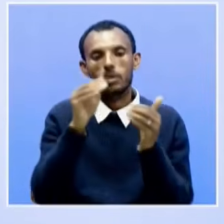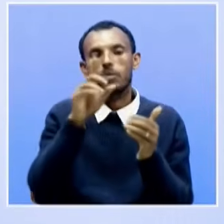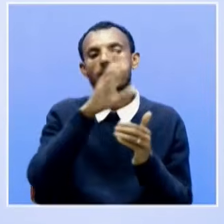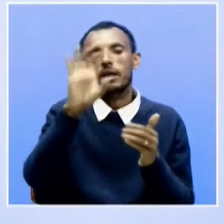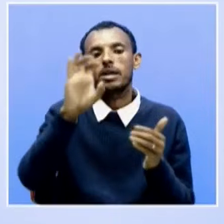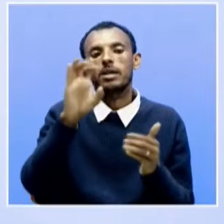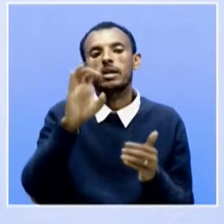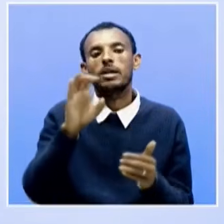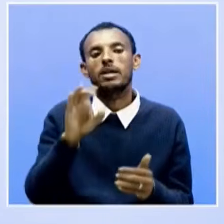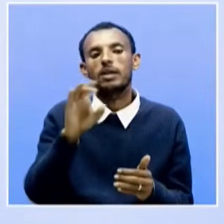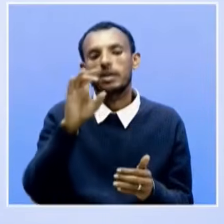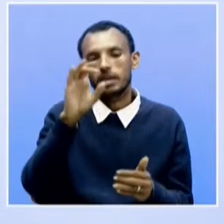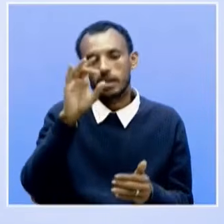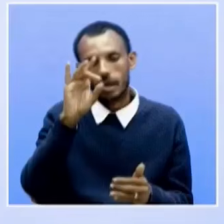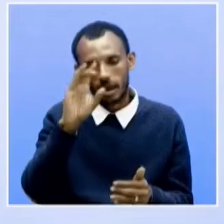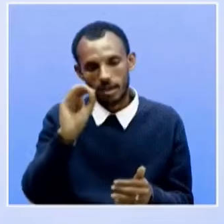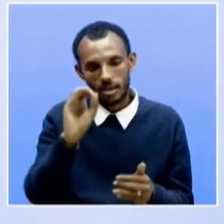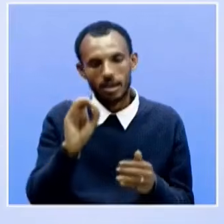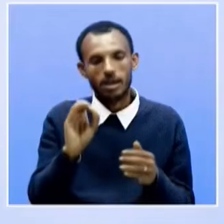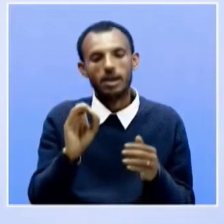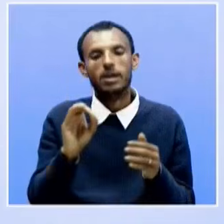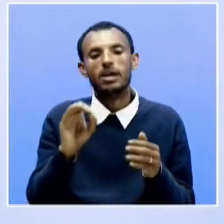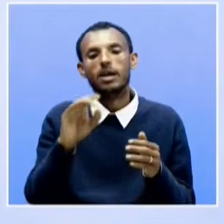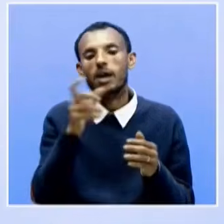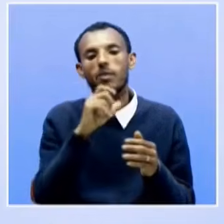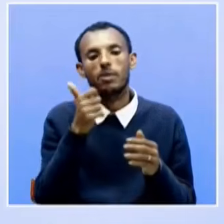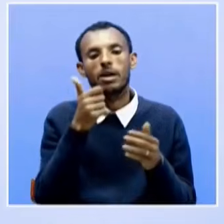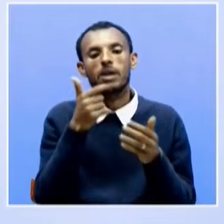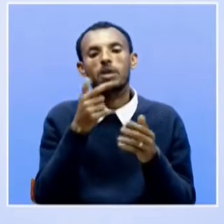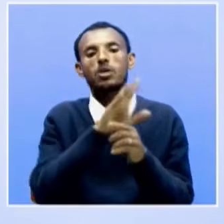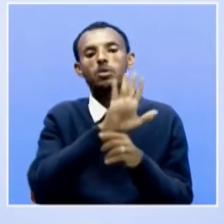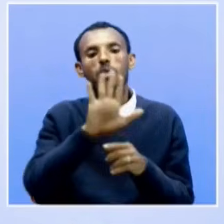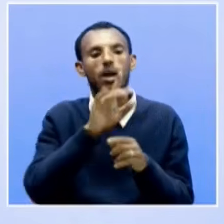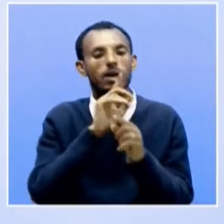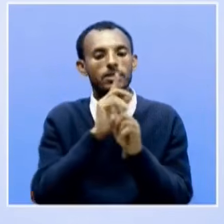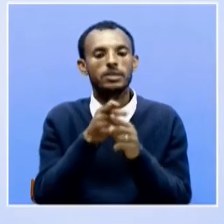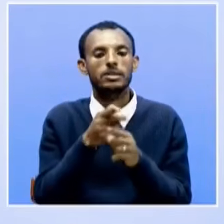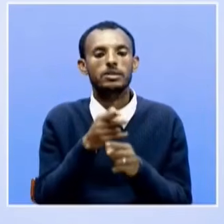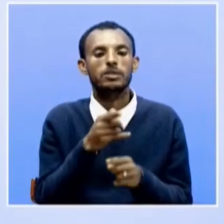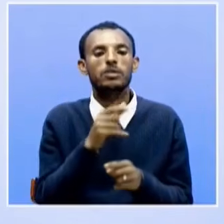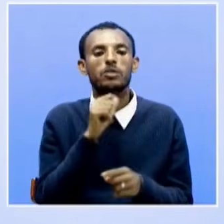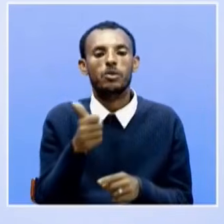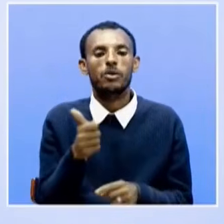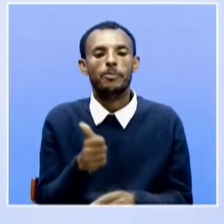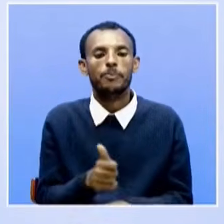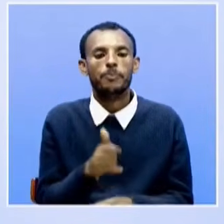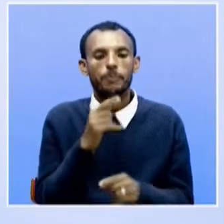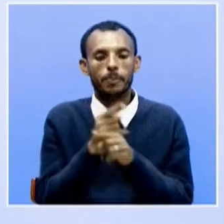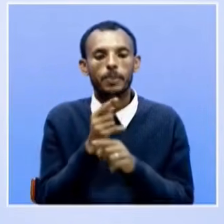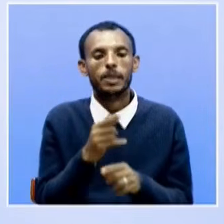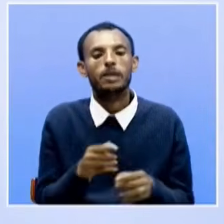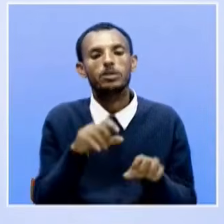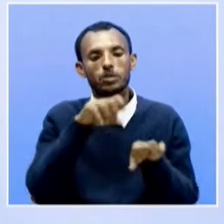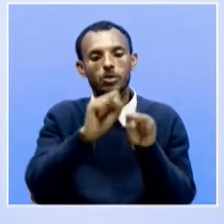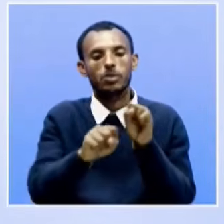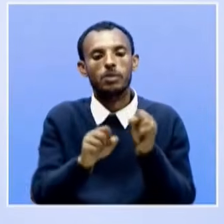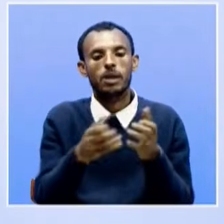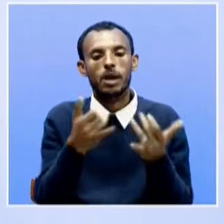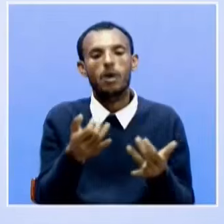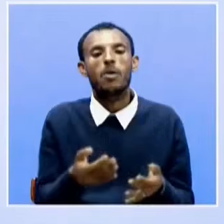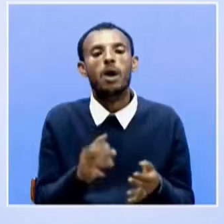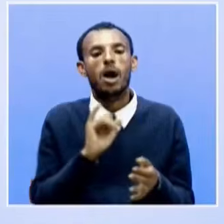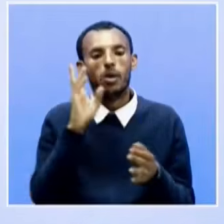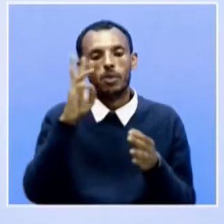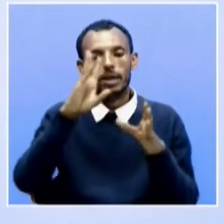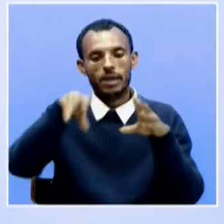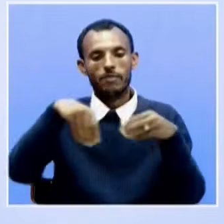degree. Otherwise, your answer or our answer is not correct. Okay, so now I will give you